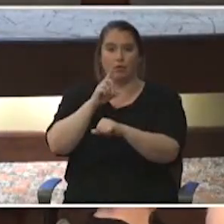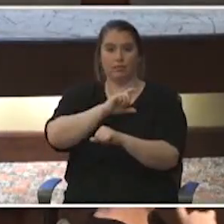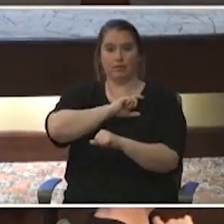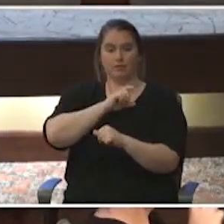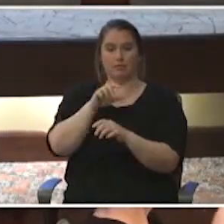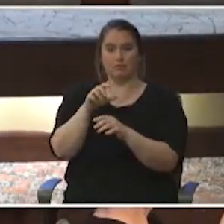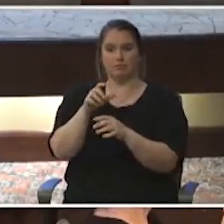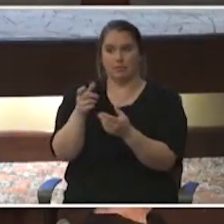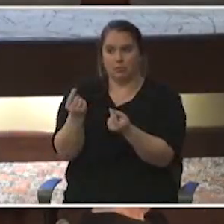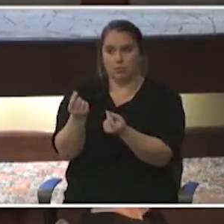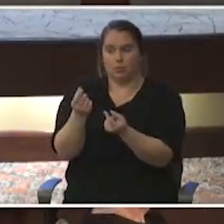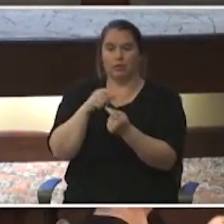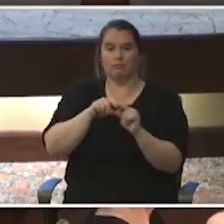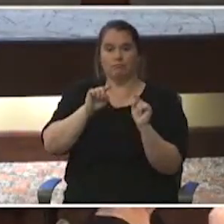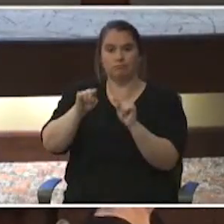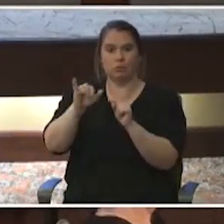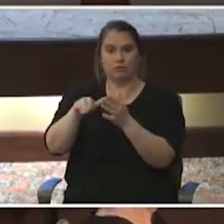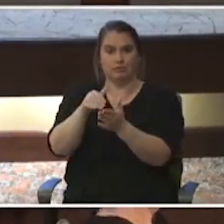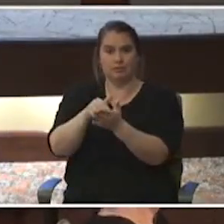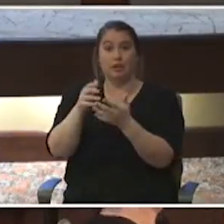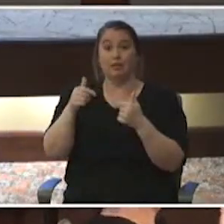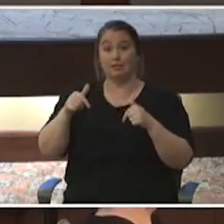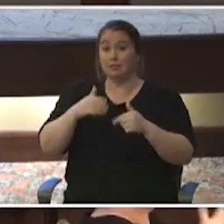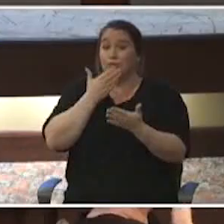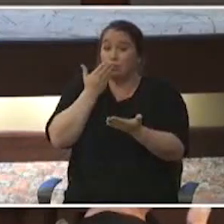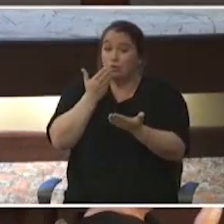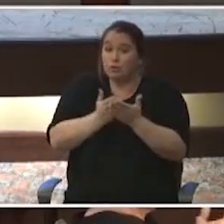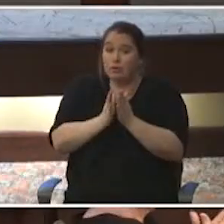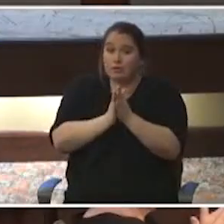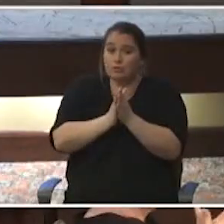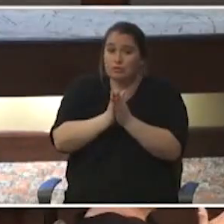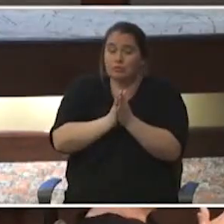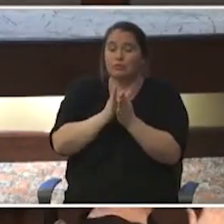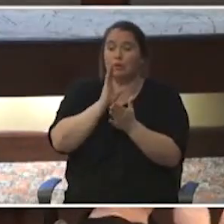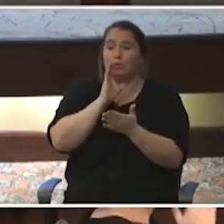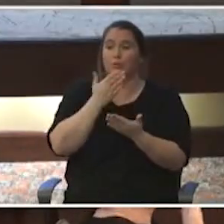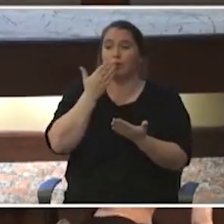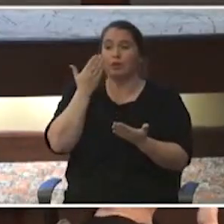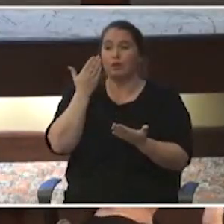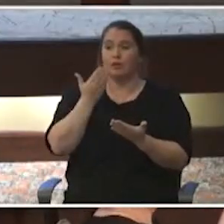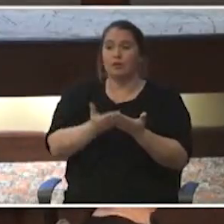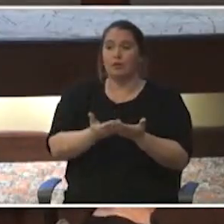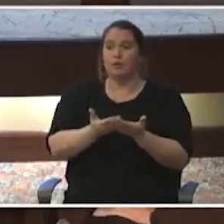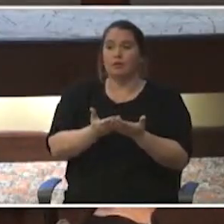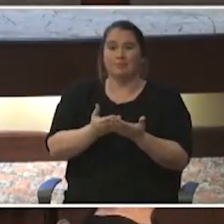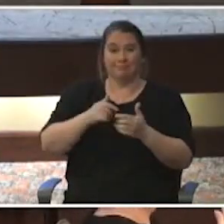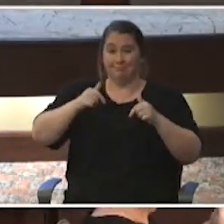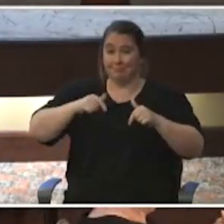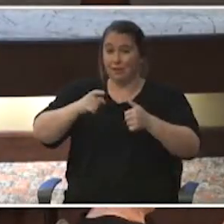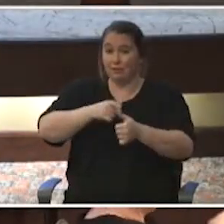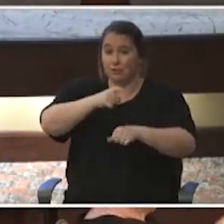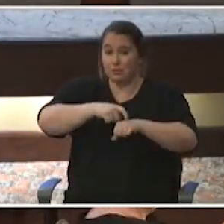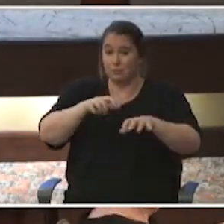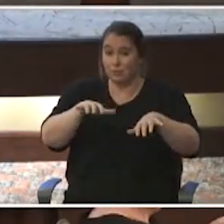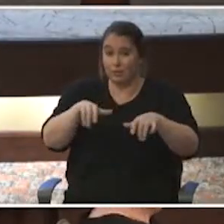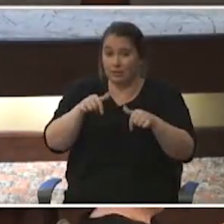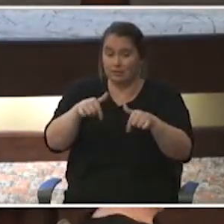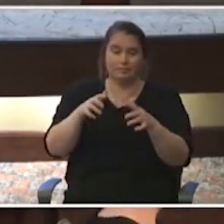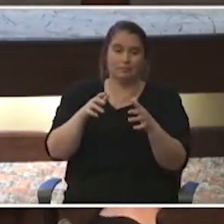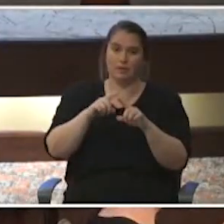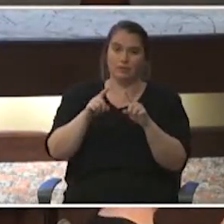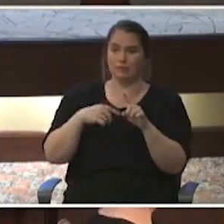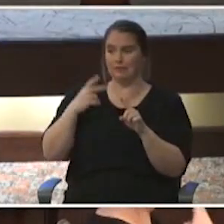on that. And so this is a good initiative. This will be not the first year for this, and so we've seen some good success with